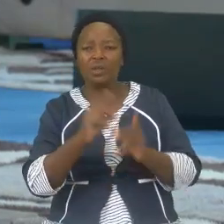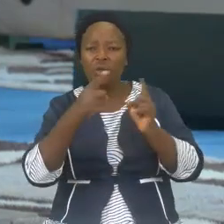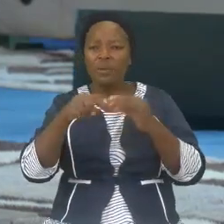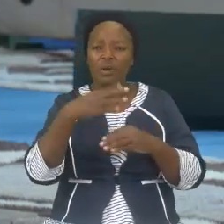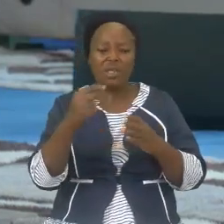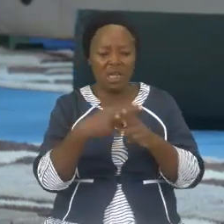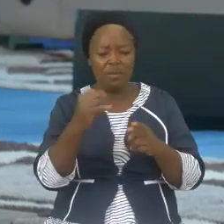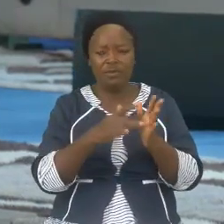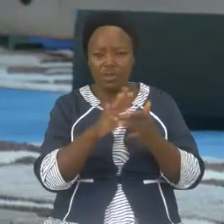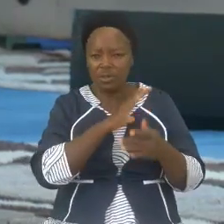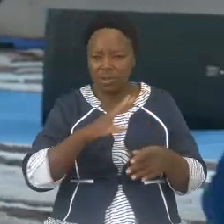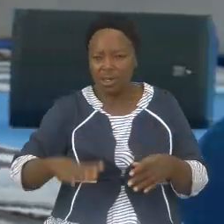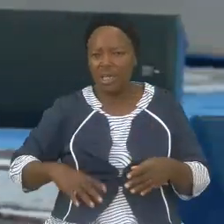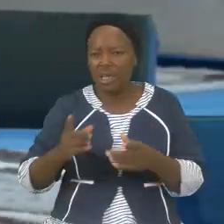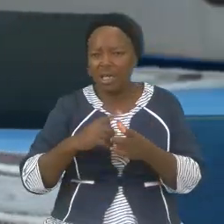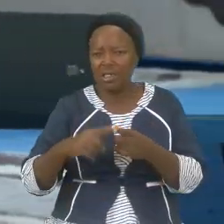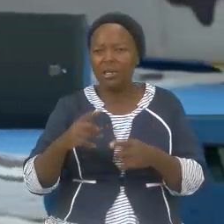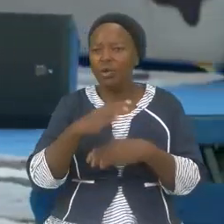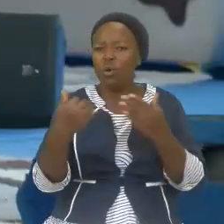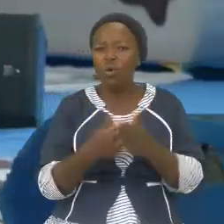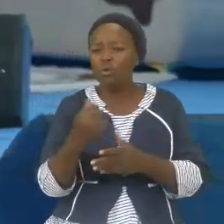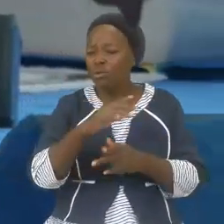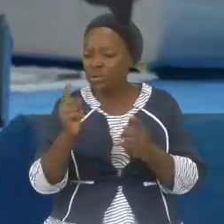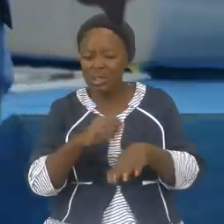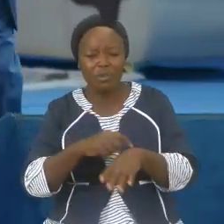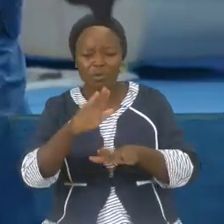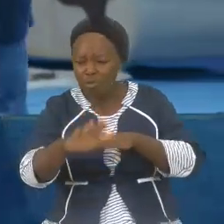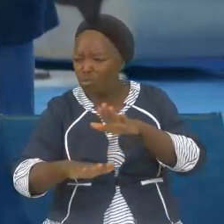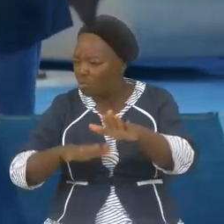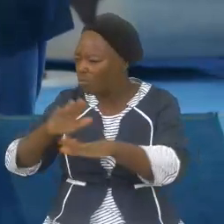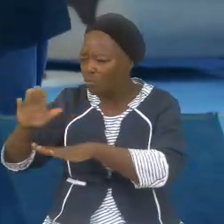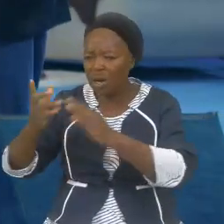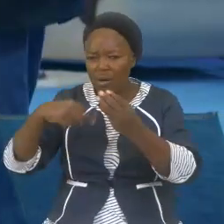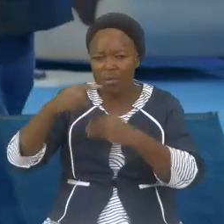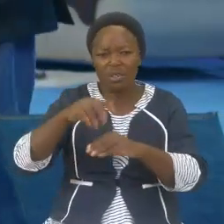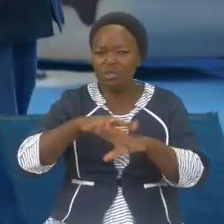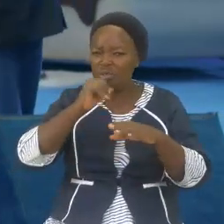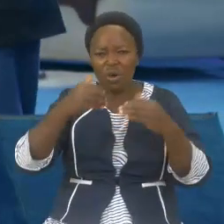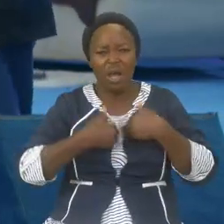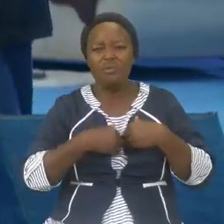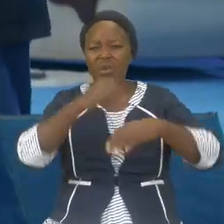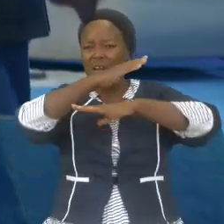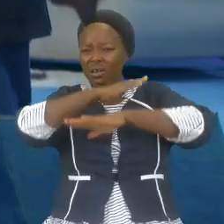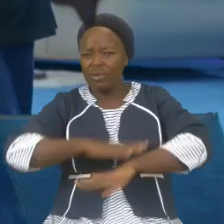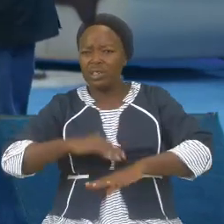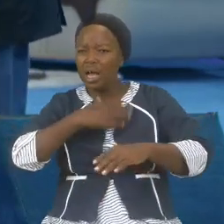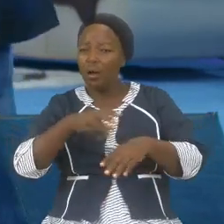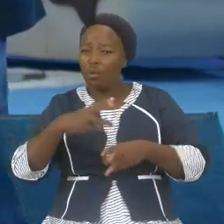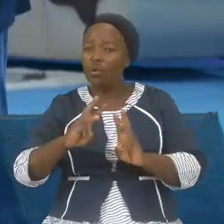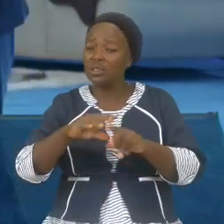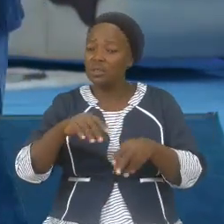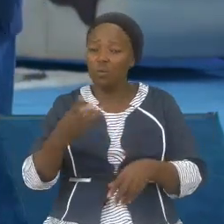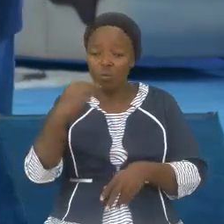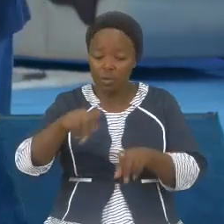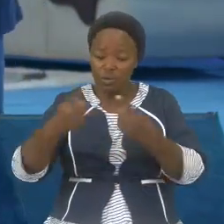the wickedness and the violence and destruction he did during the day, he did not have rest. And he was still going to Damascus,